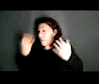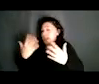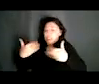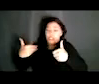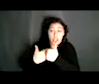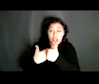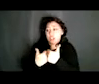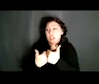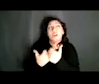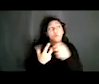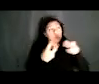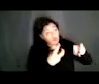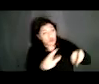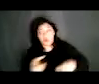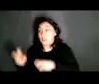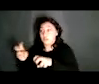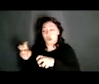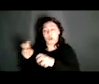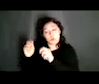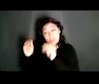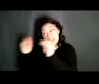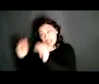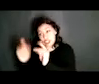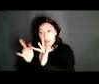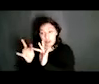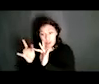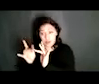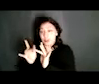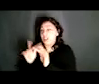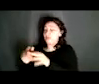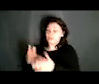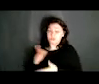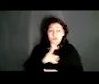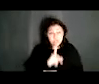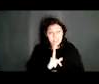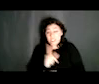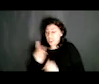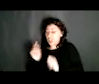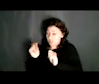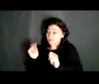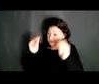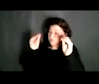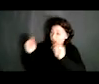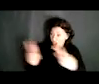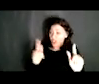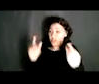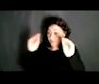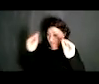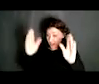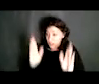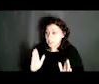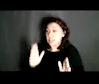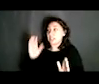teaching online. Nearly all of our faculty had to prepare entirely new versions of their courses for remote